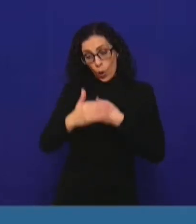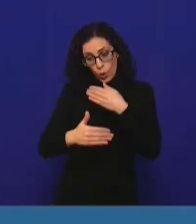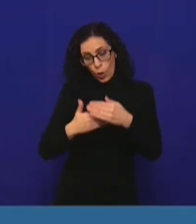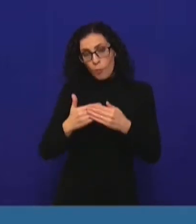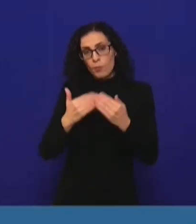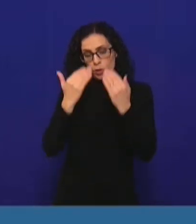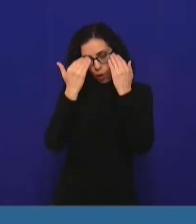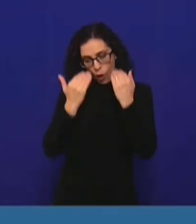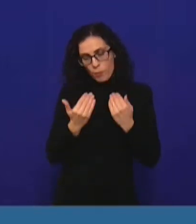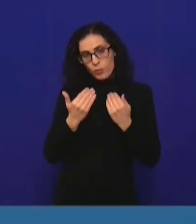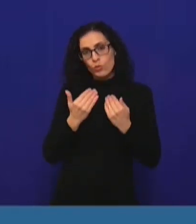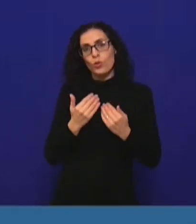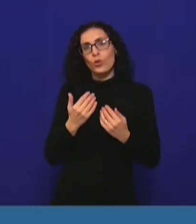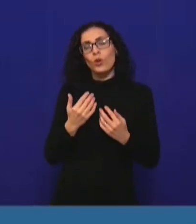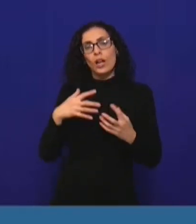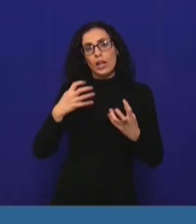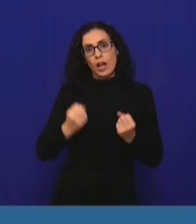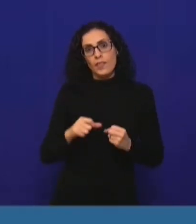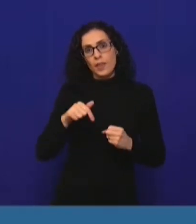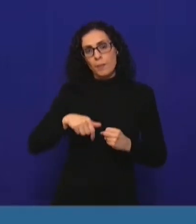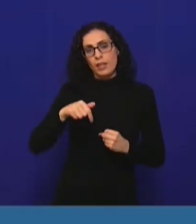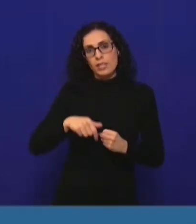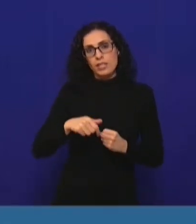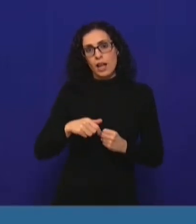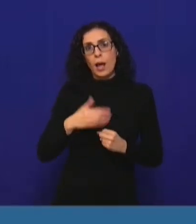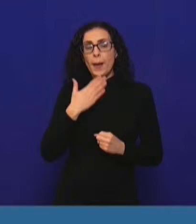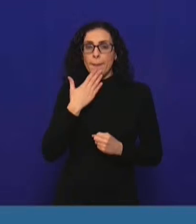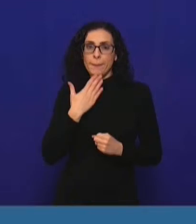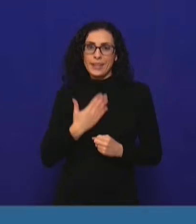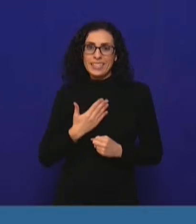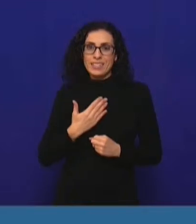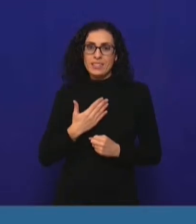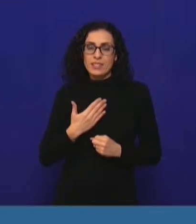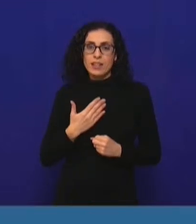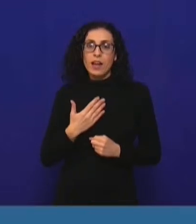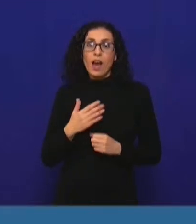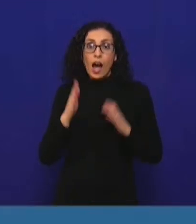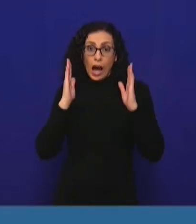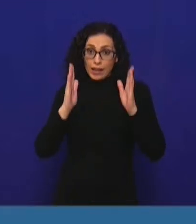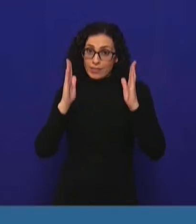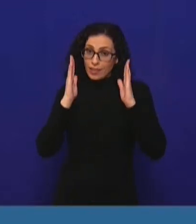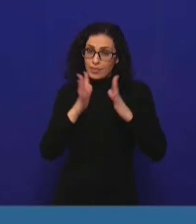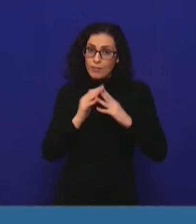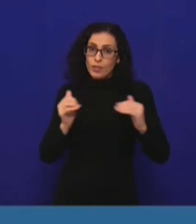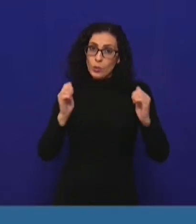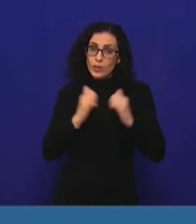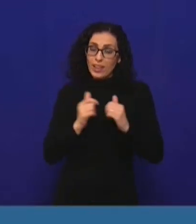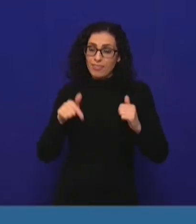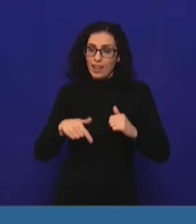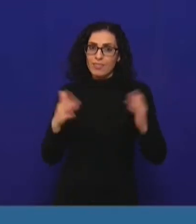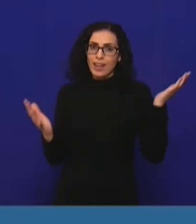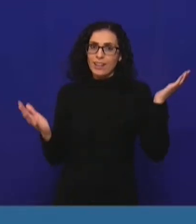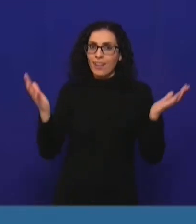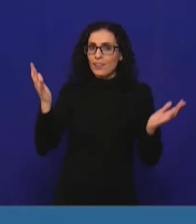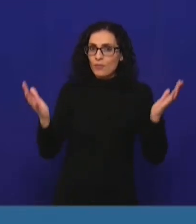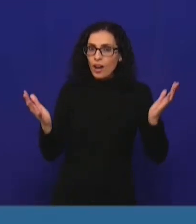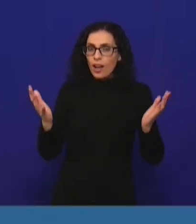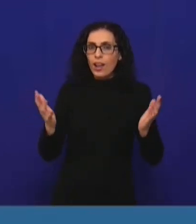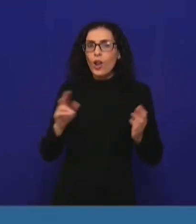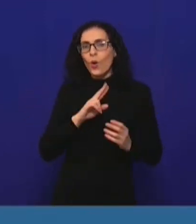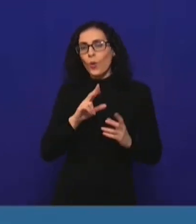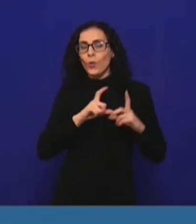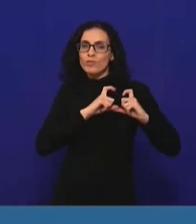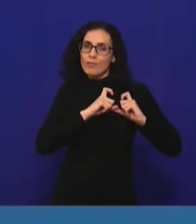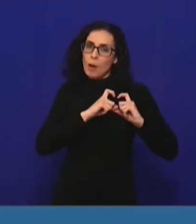insegwu l-miżuri li għandna fil-post. Nappellalkom dan il-weekend huwa forsi il-weekend tal-Karnival u l-weekend ta' Valentine